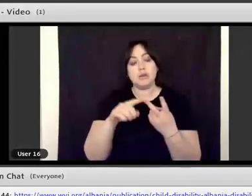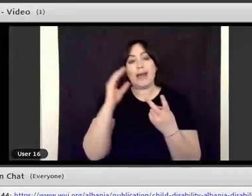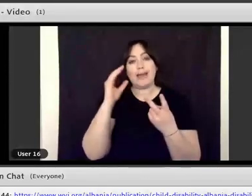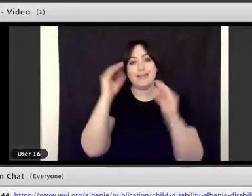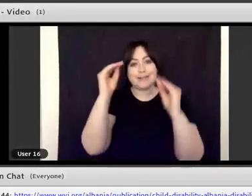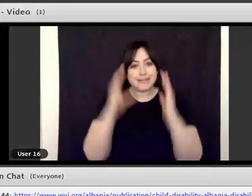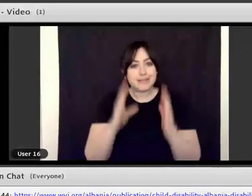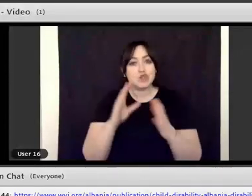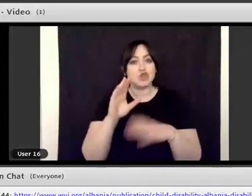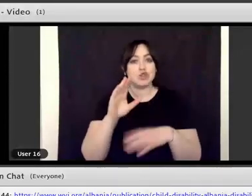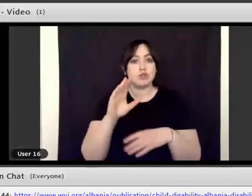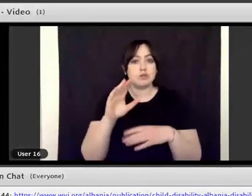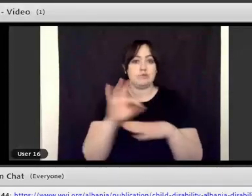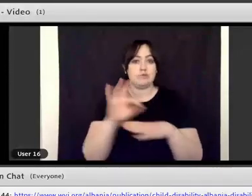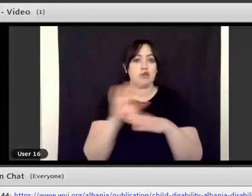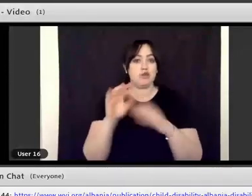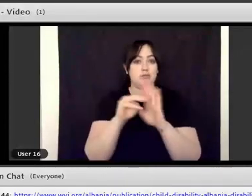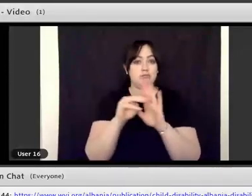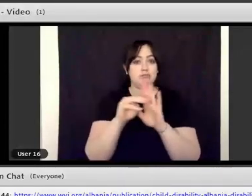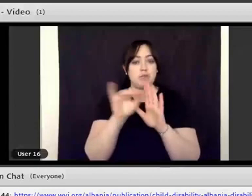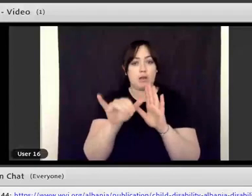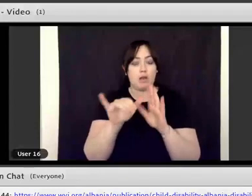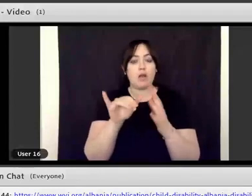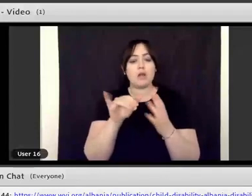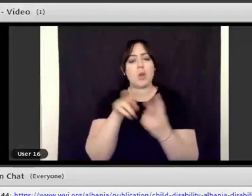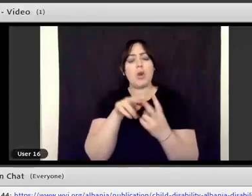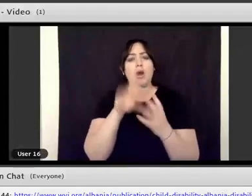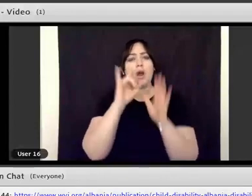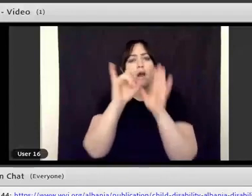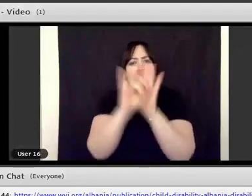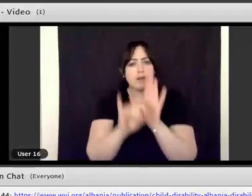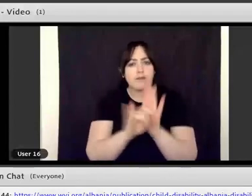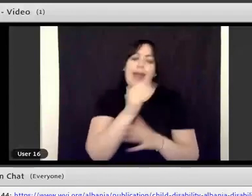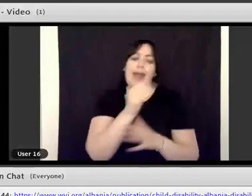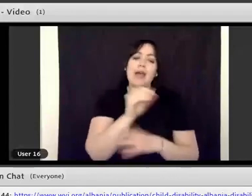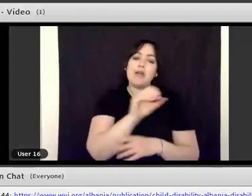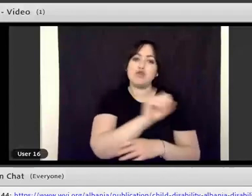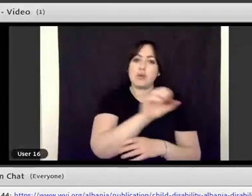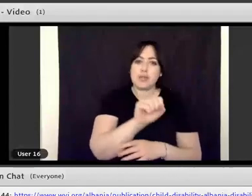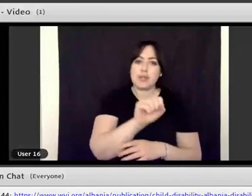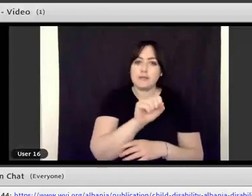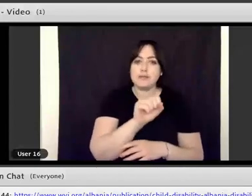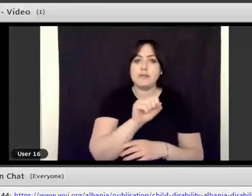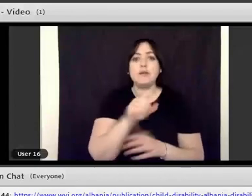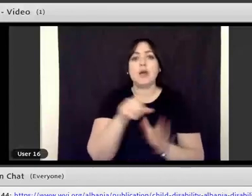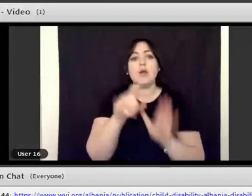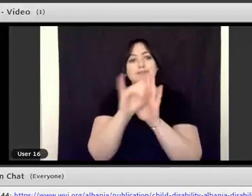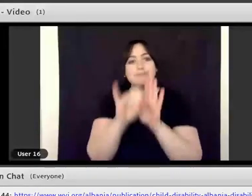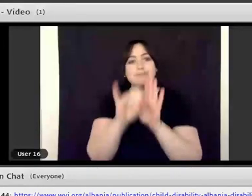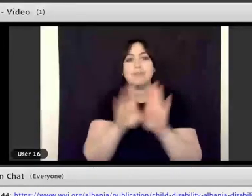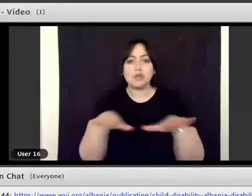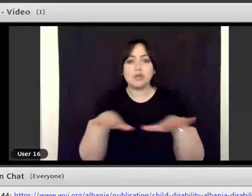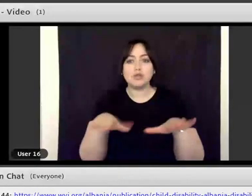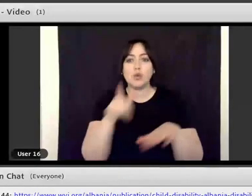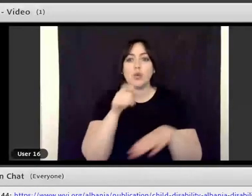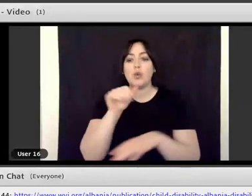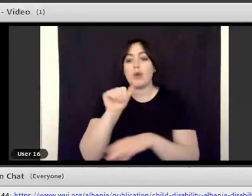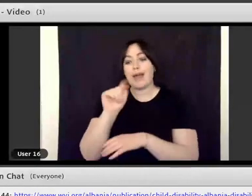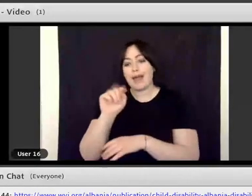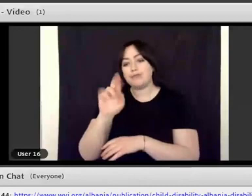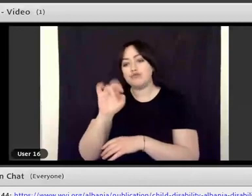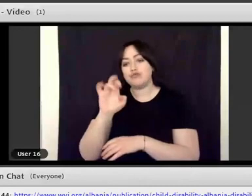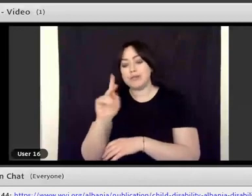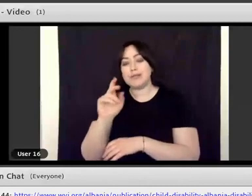children who would be at risk of not being able to participate in an unaccommodating environment. So we